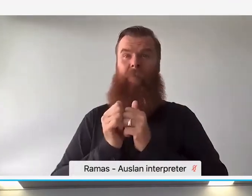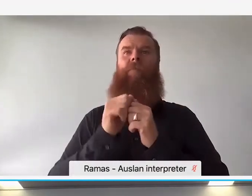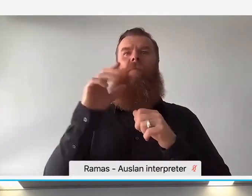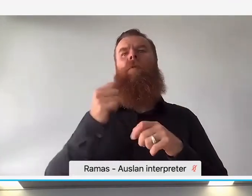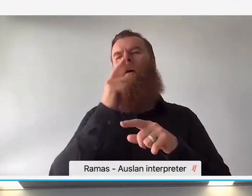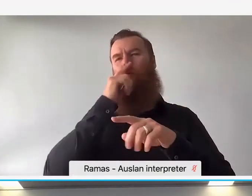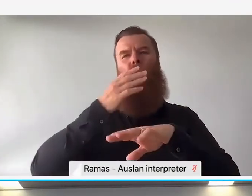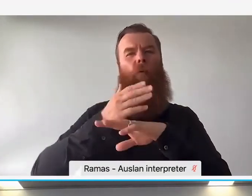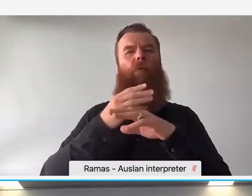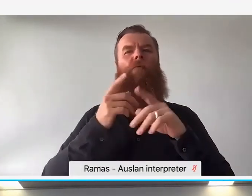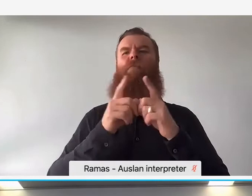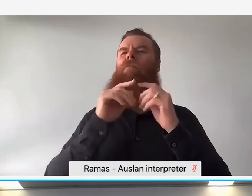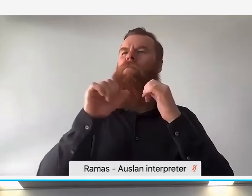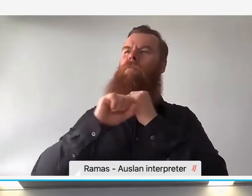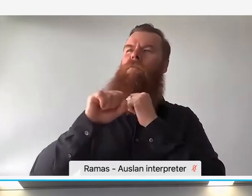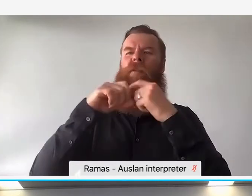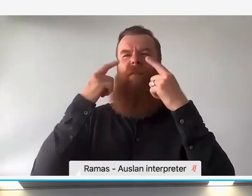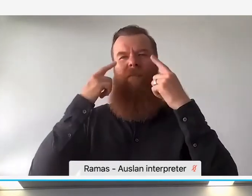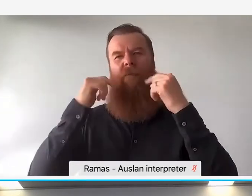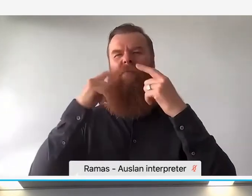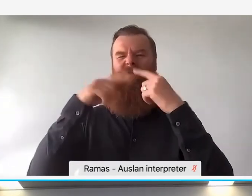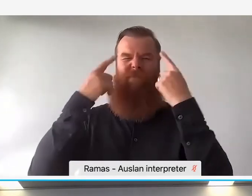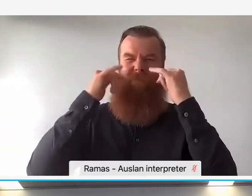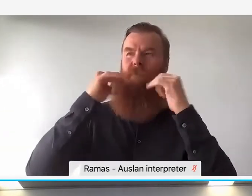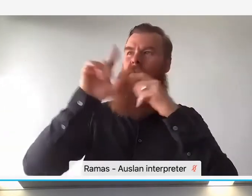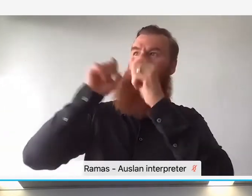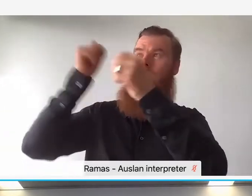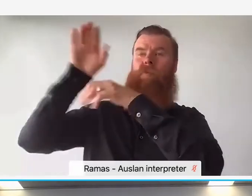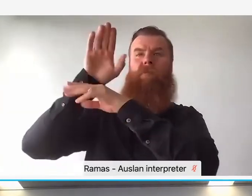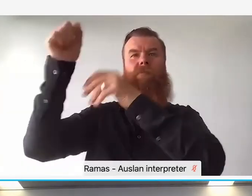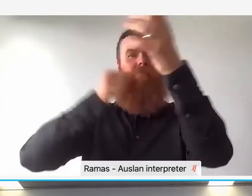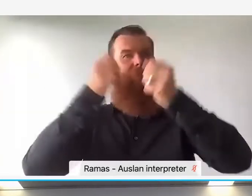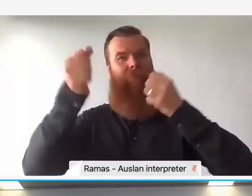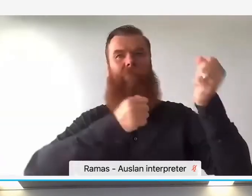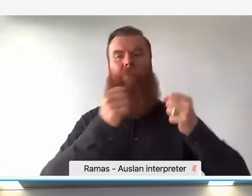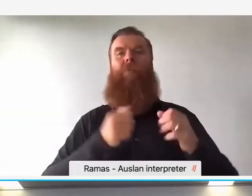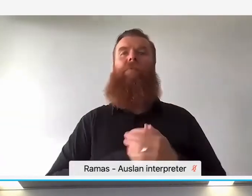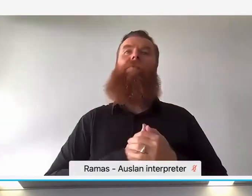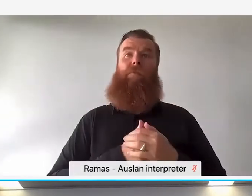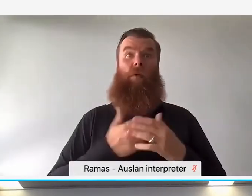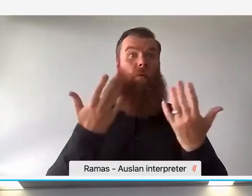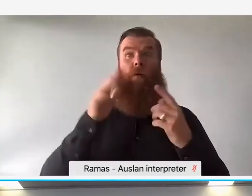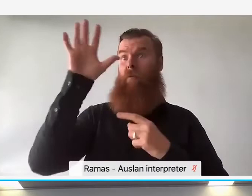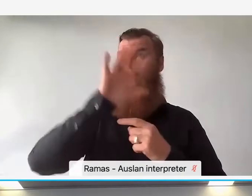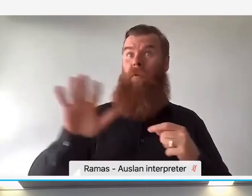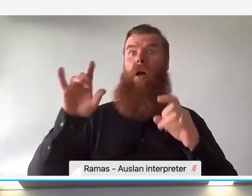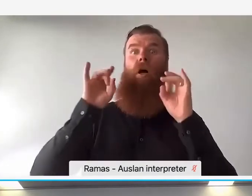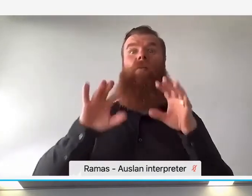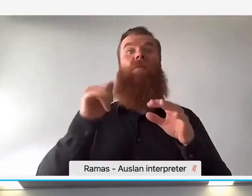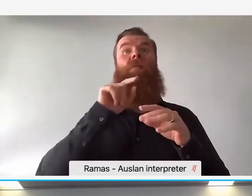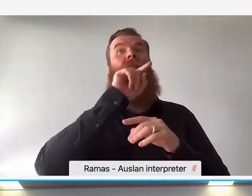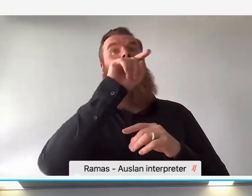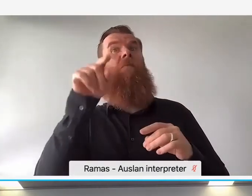planning process. Depending on where you are in Australia, this may currently involve state approvals to access